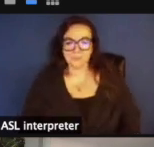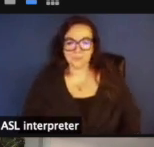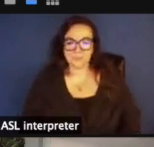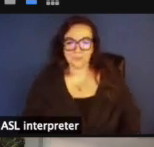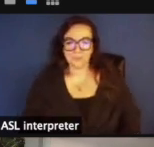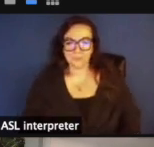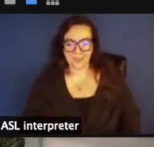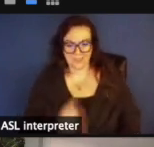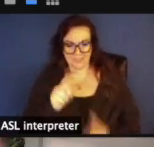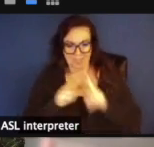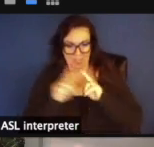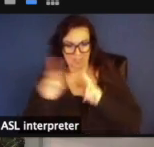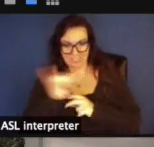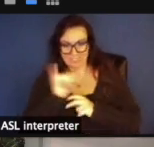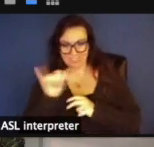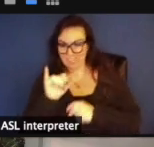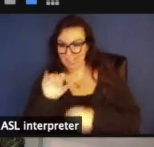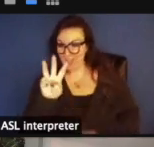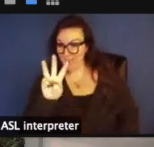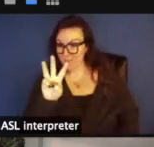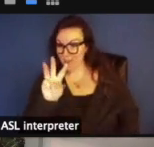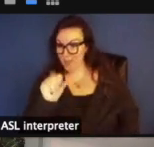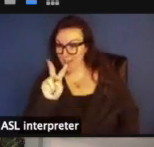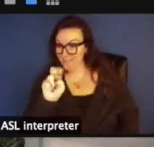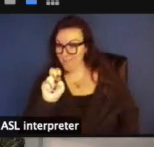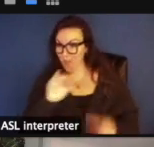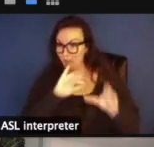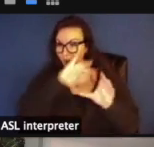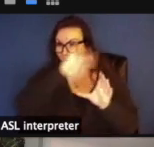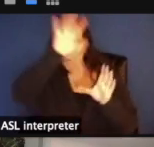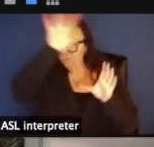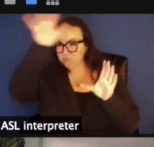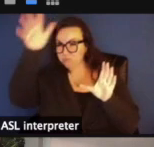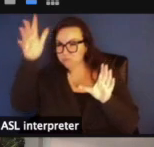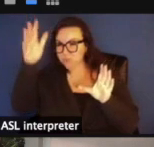similar, right? You have the wave, right, going along the top, and then you have the sun.